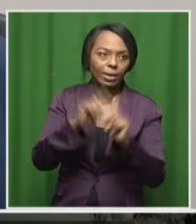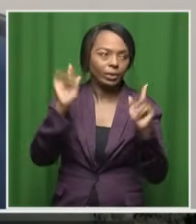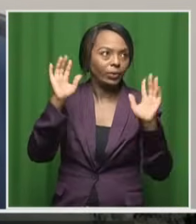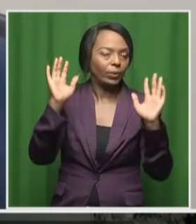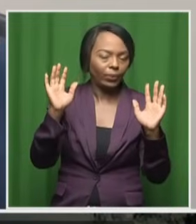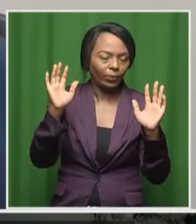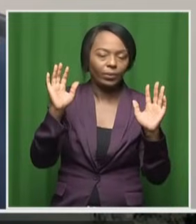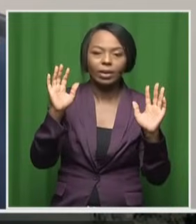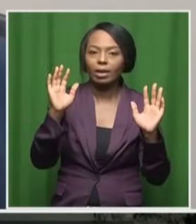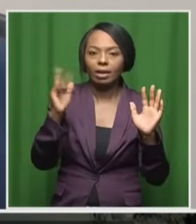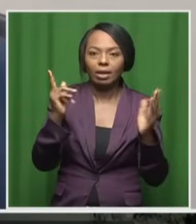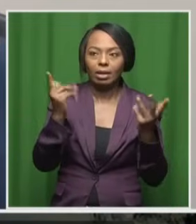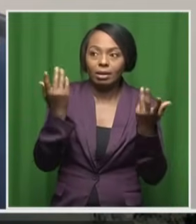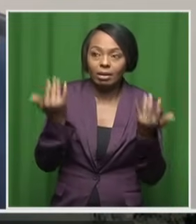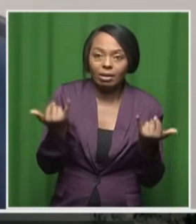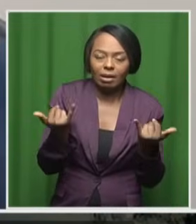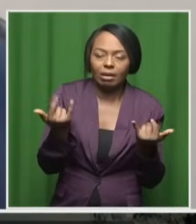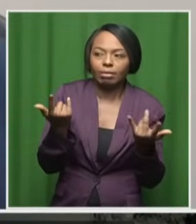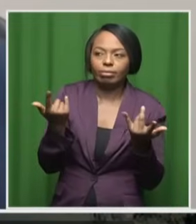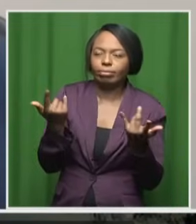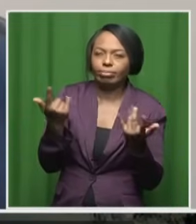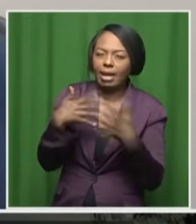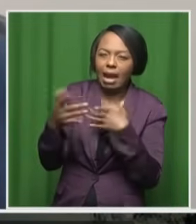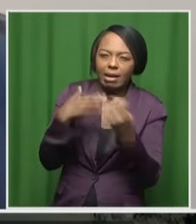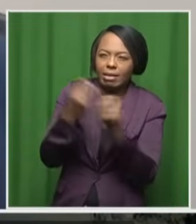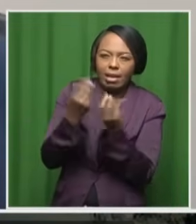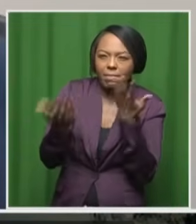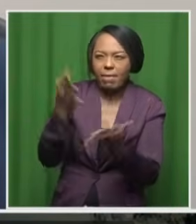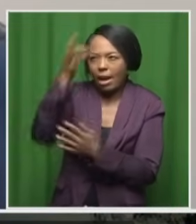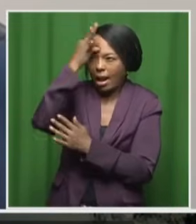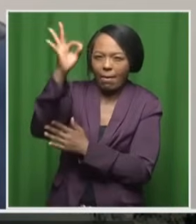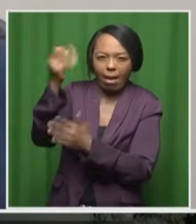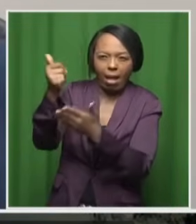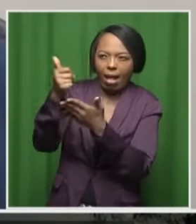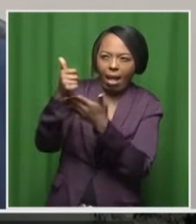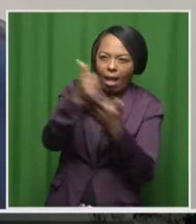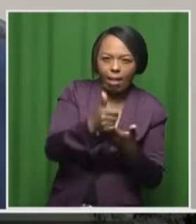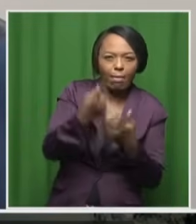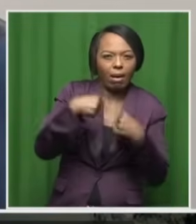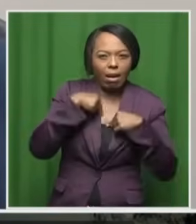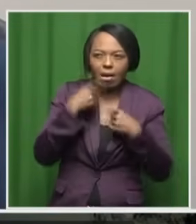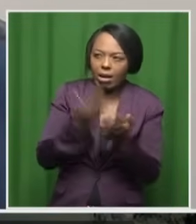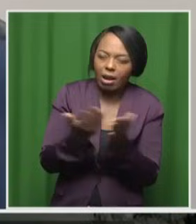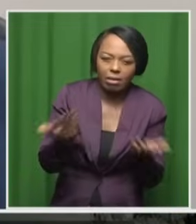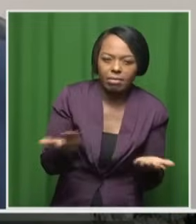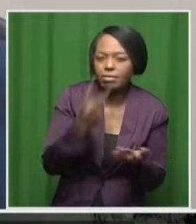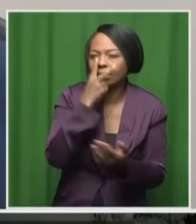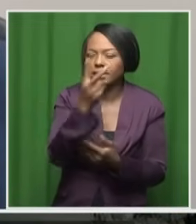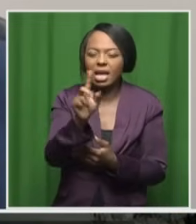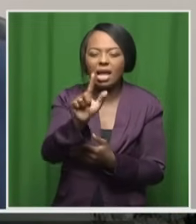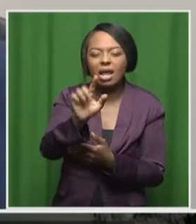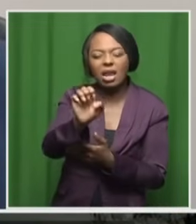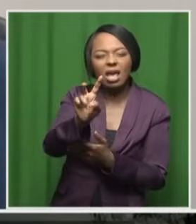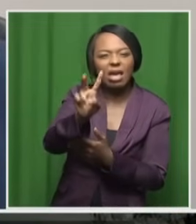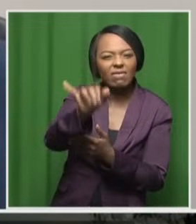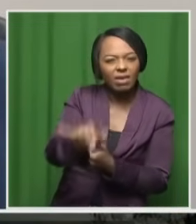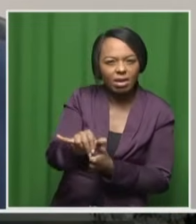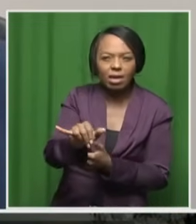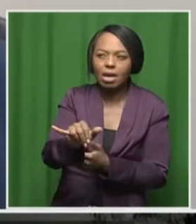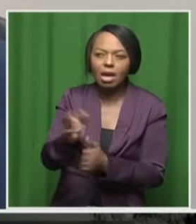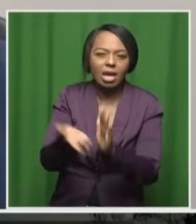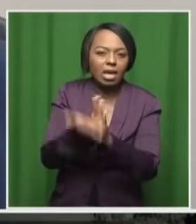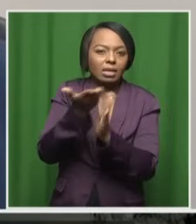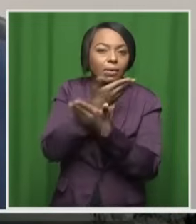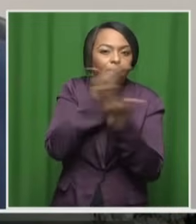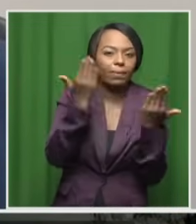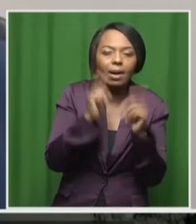there obviously anything that the government can do to assist? We spoke about the fact that the levies are not being increased, but I mean, when we